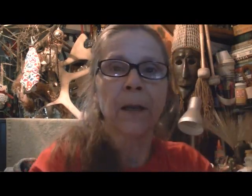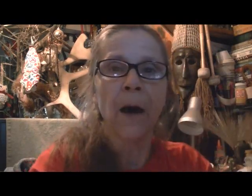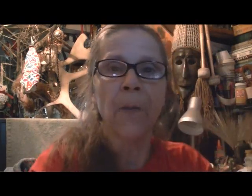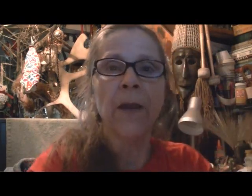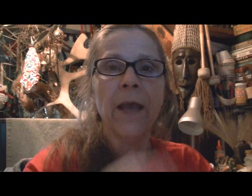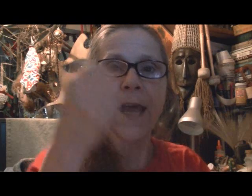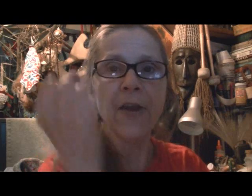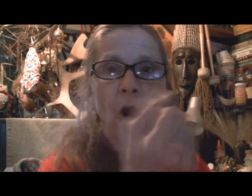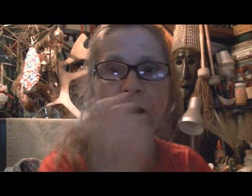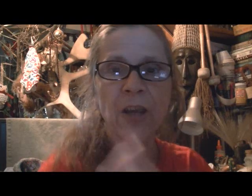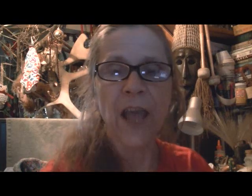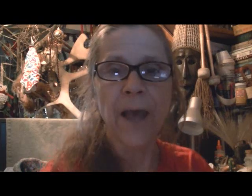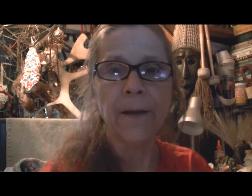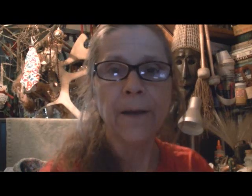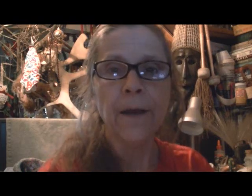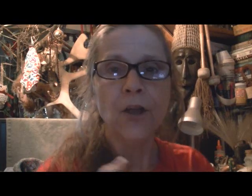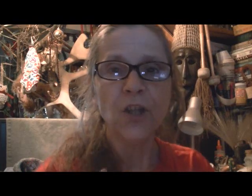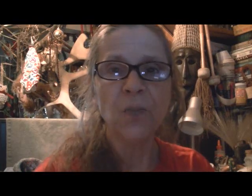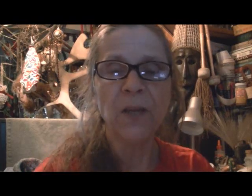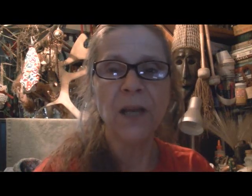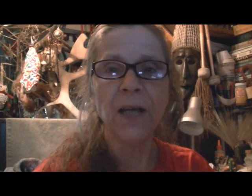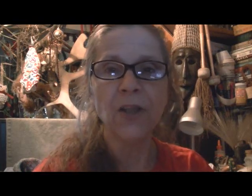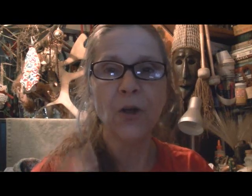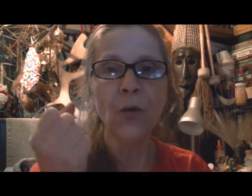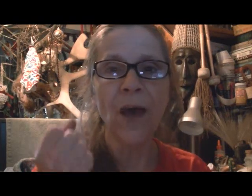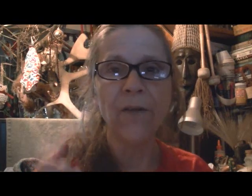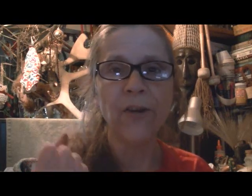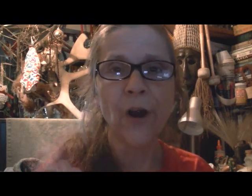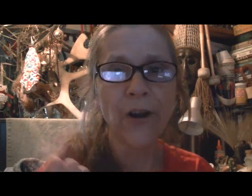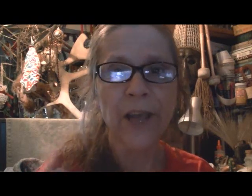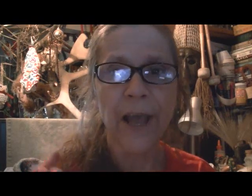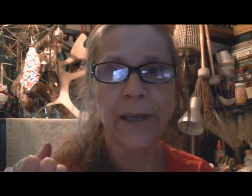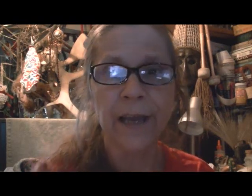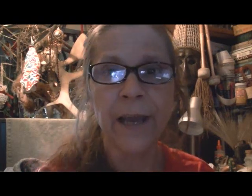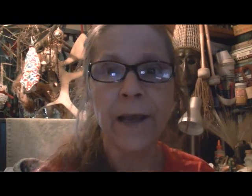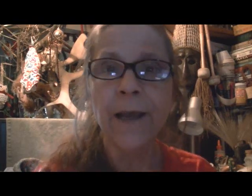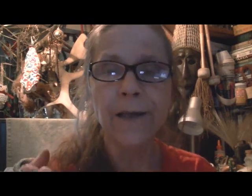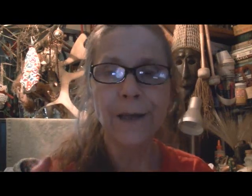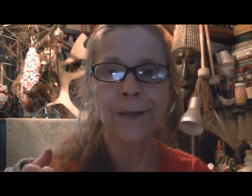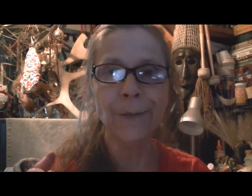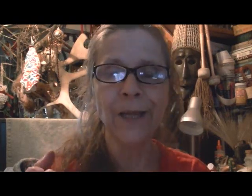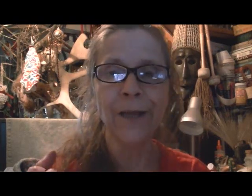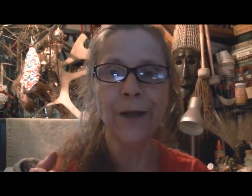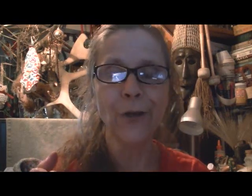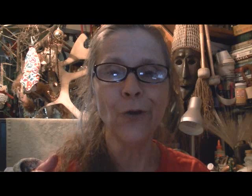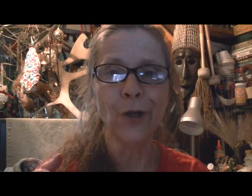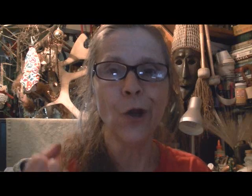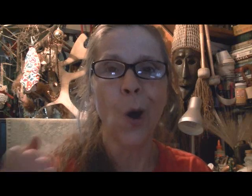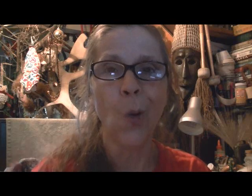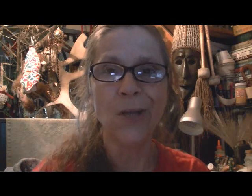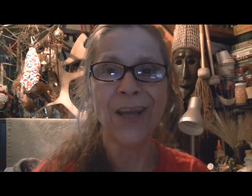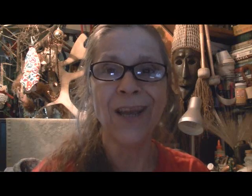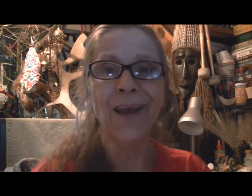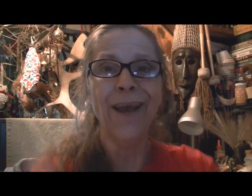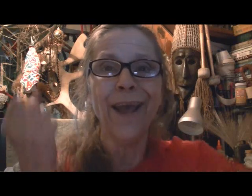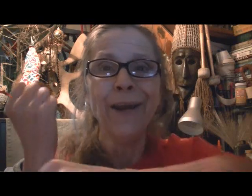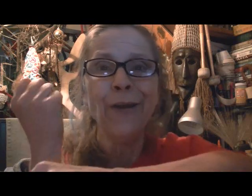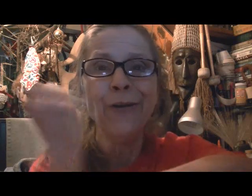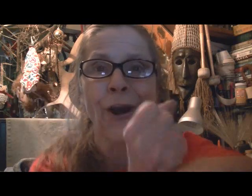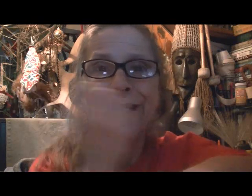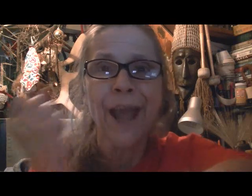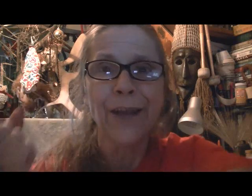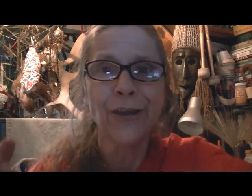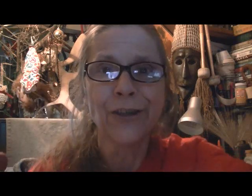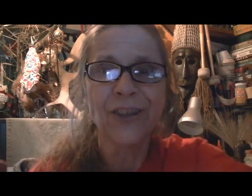somebody could come and Narcan. Just because you have a Narcan kit doesn't mean that you can OD